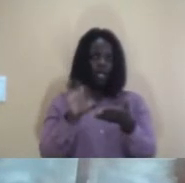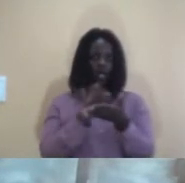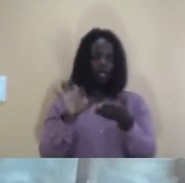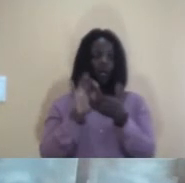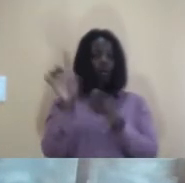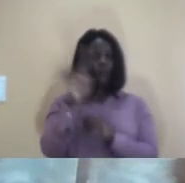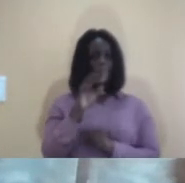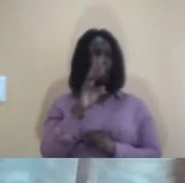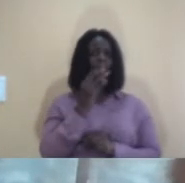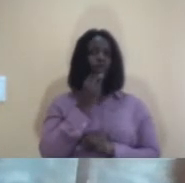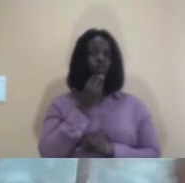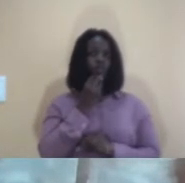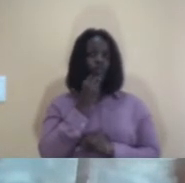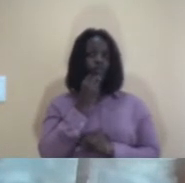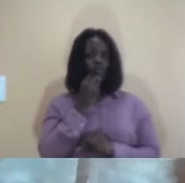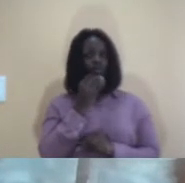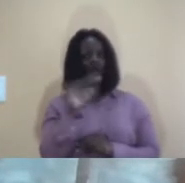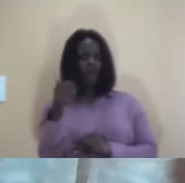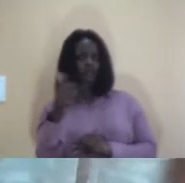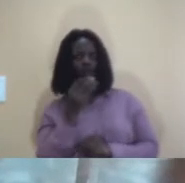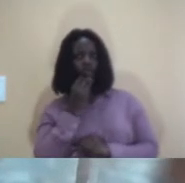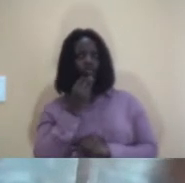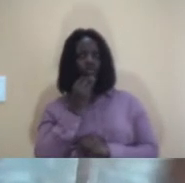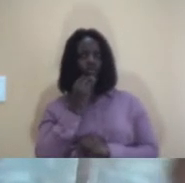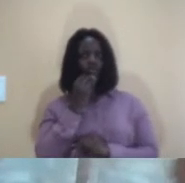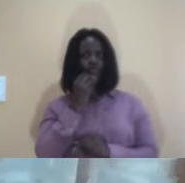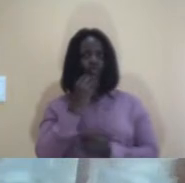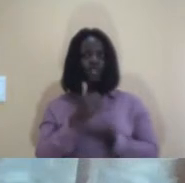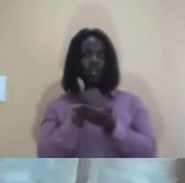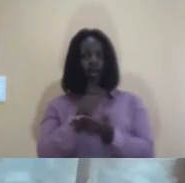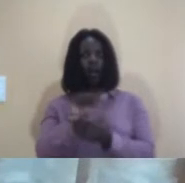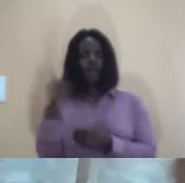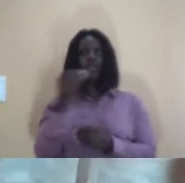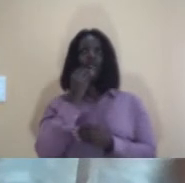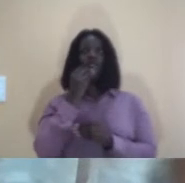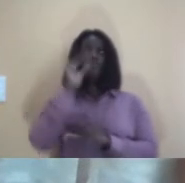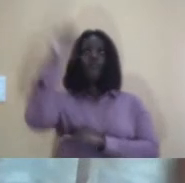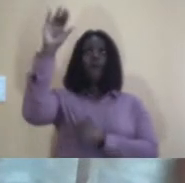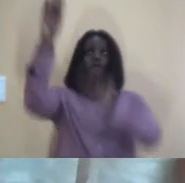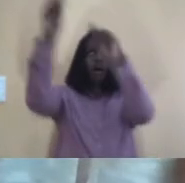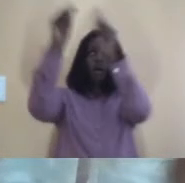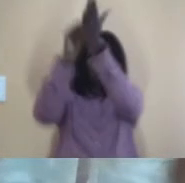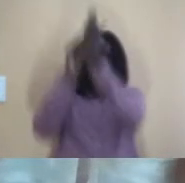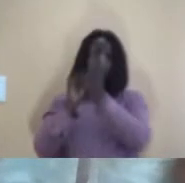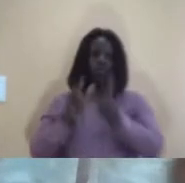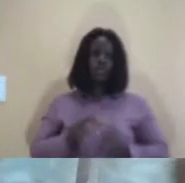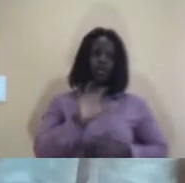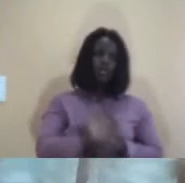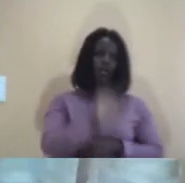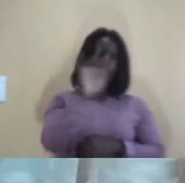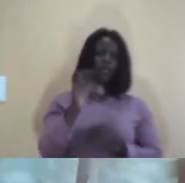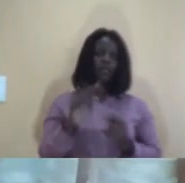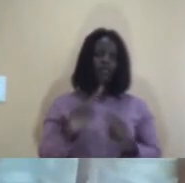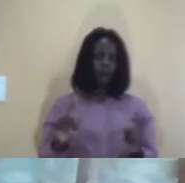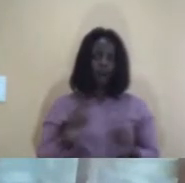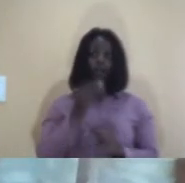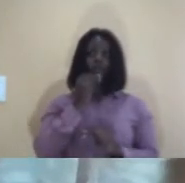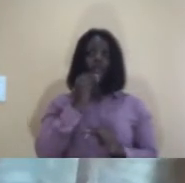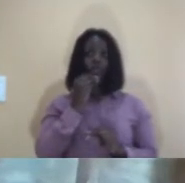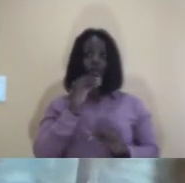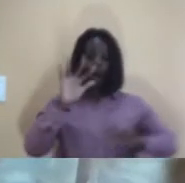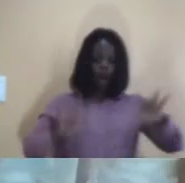food, increase in food aid, increase in food imports, and overall decrease in food